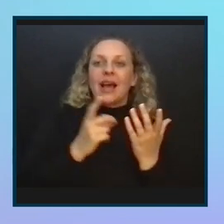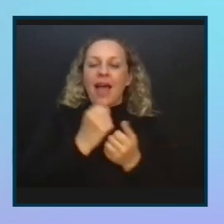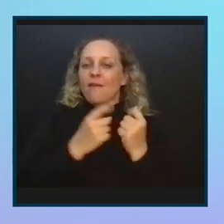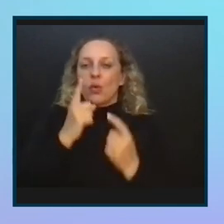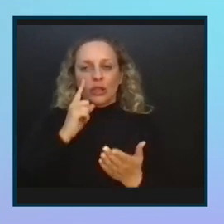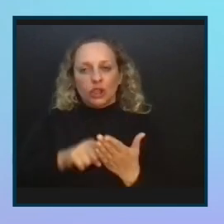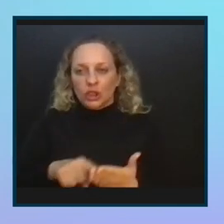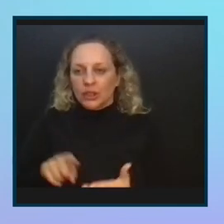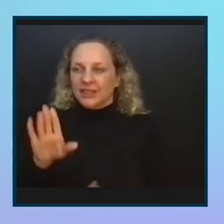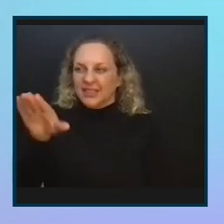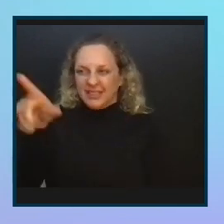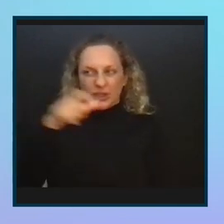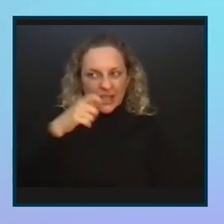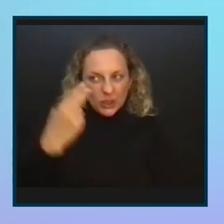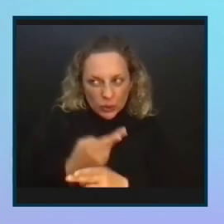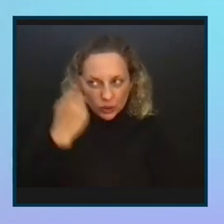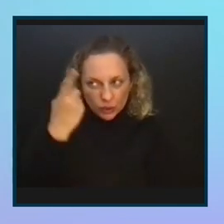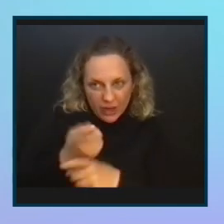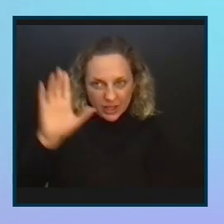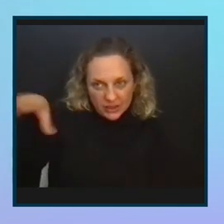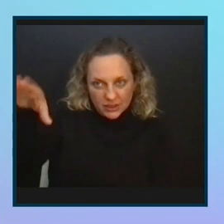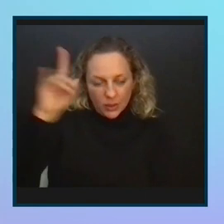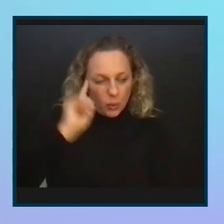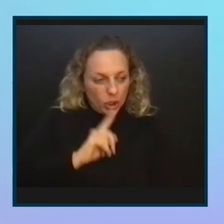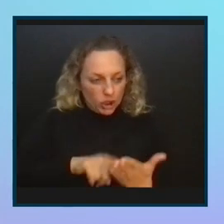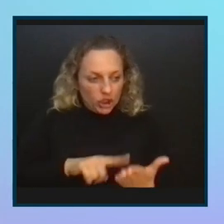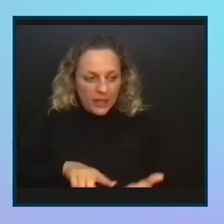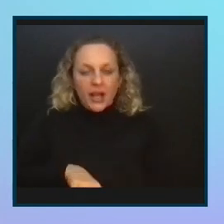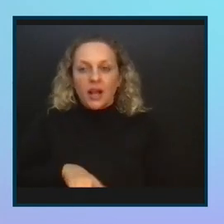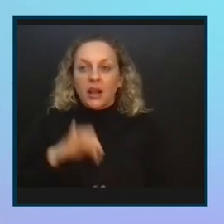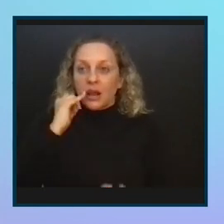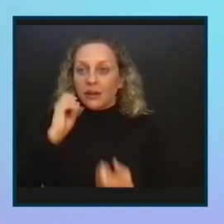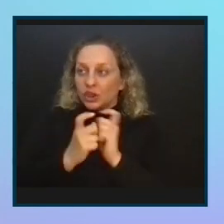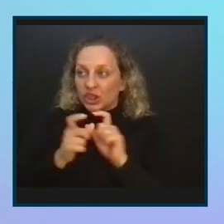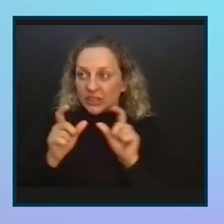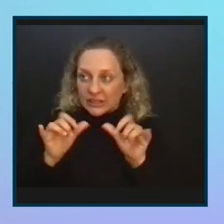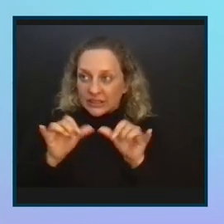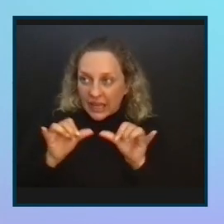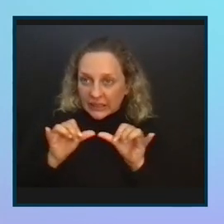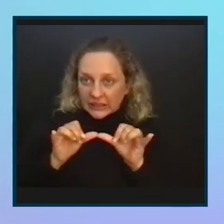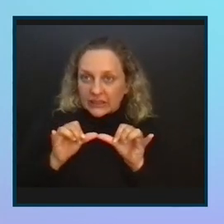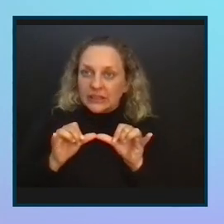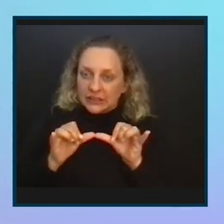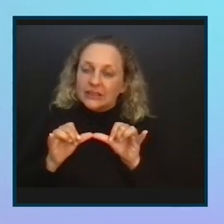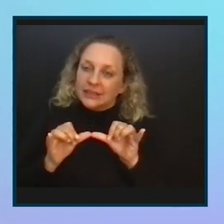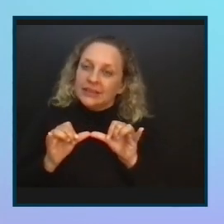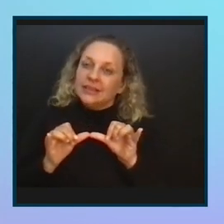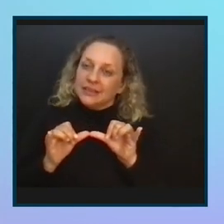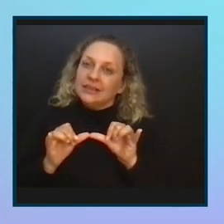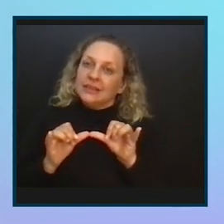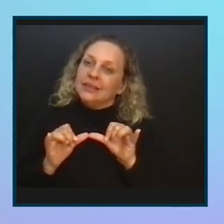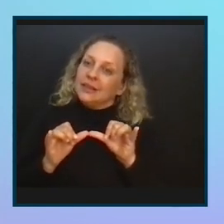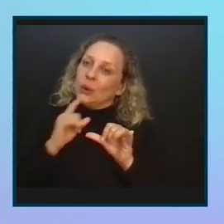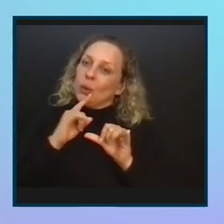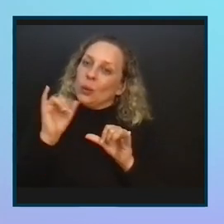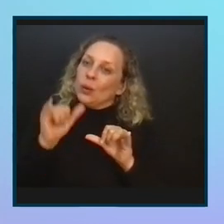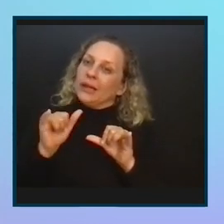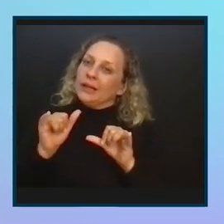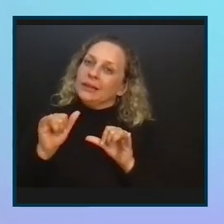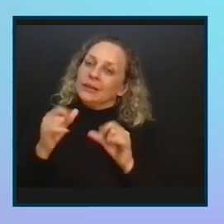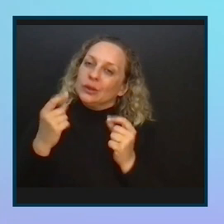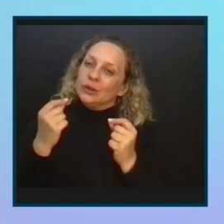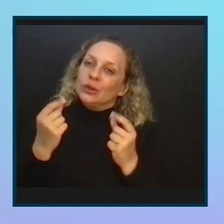no, you aren't using this right. And you know, if you're changing the size of something, we can essentially bring that down back to a